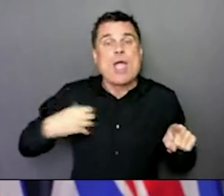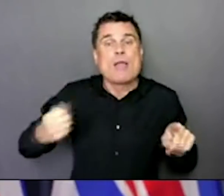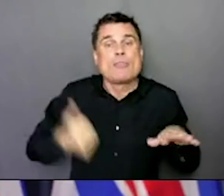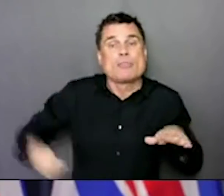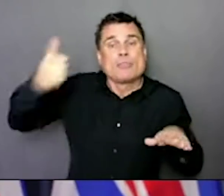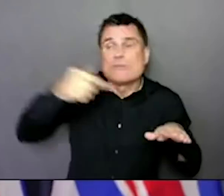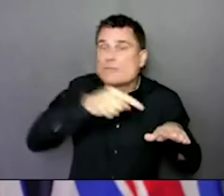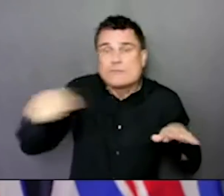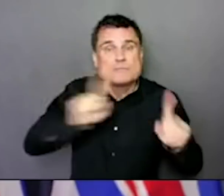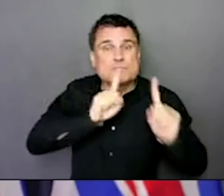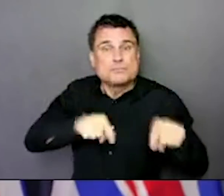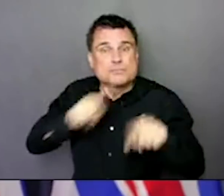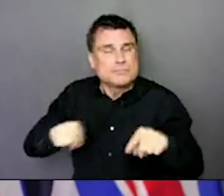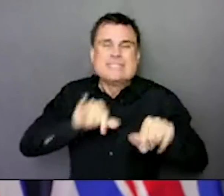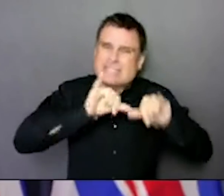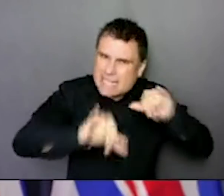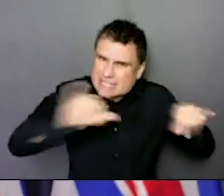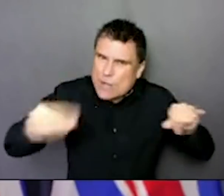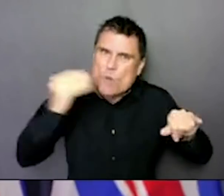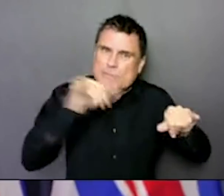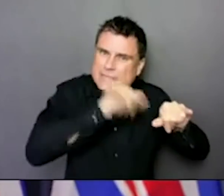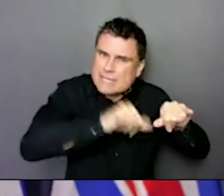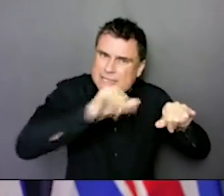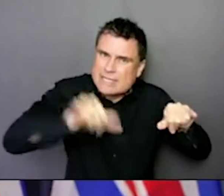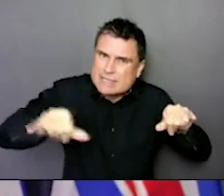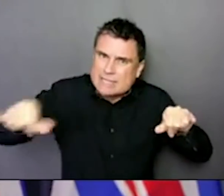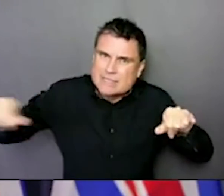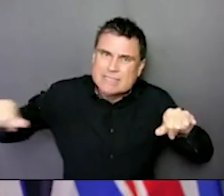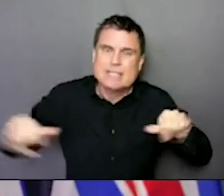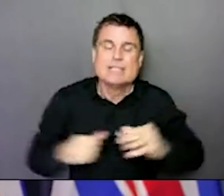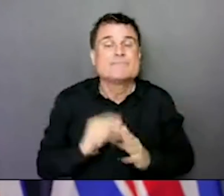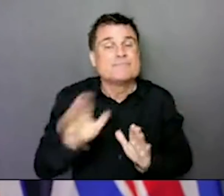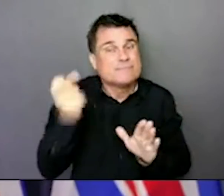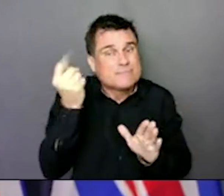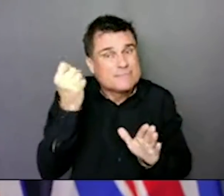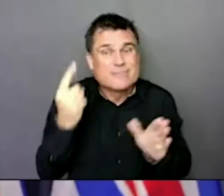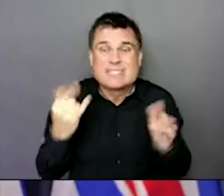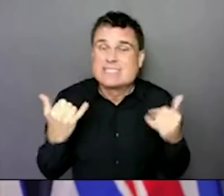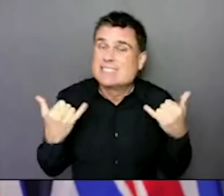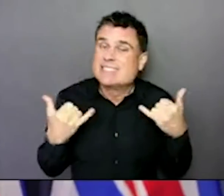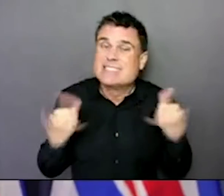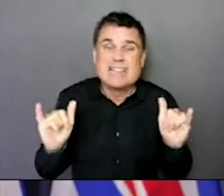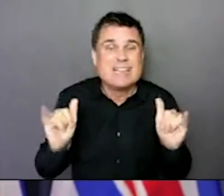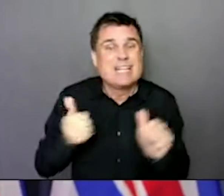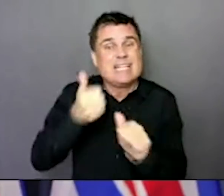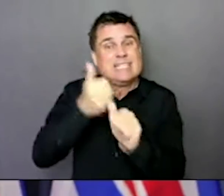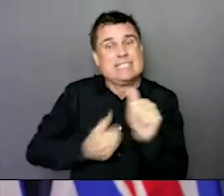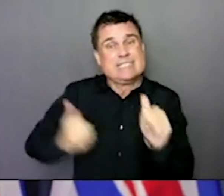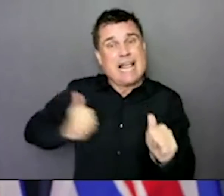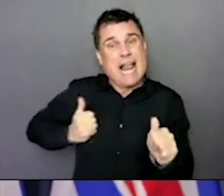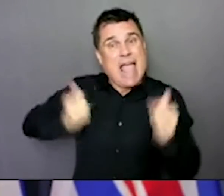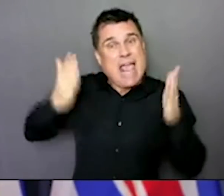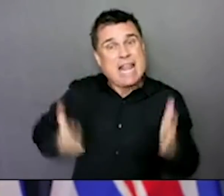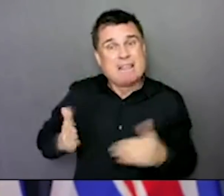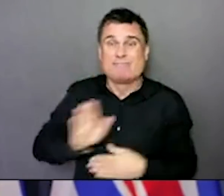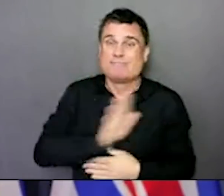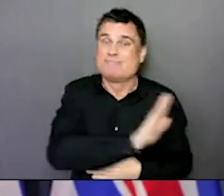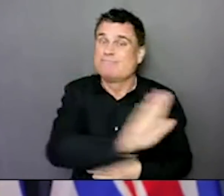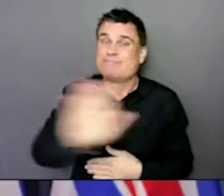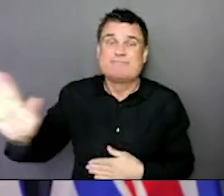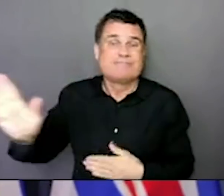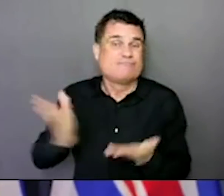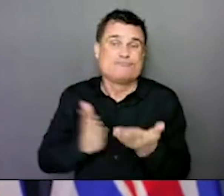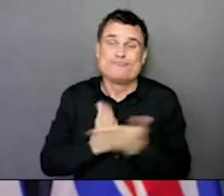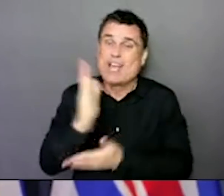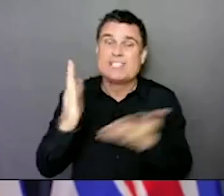British Columbians, Canadians are free to travel within the borders of Canada. The exception would be the bubble zone that was put in place